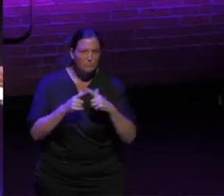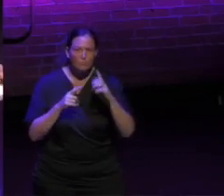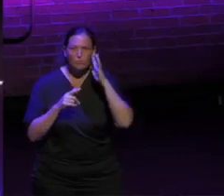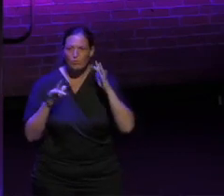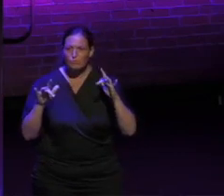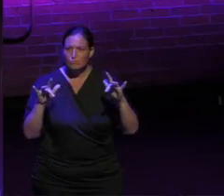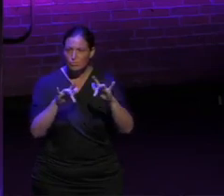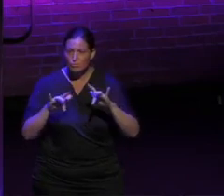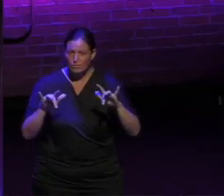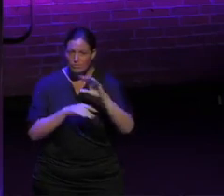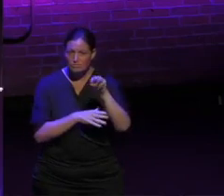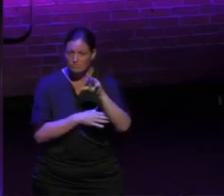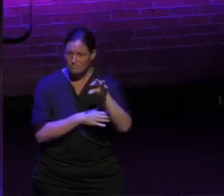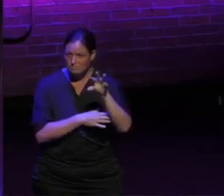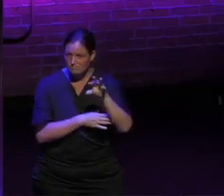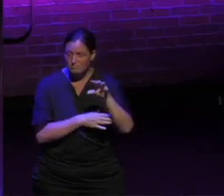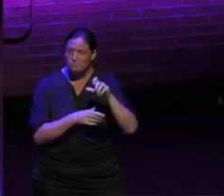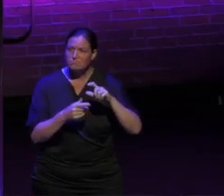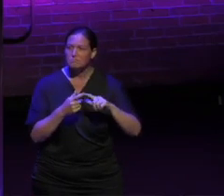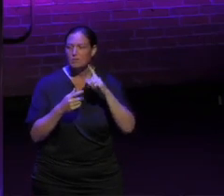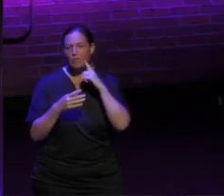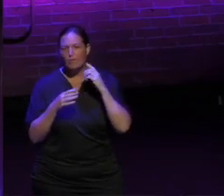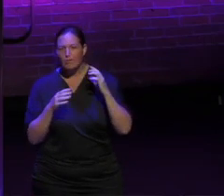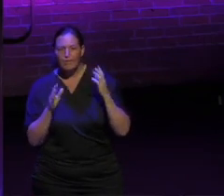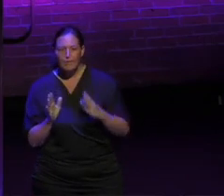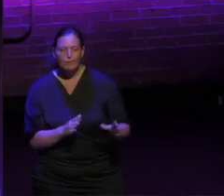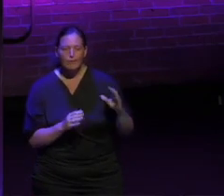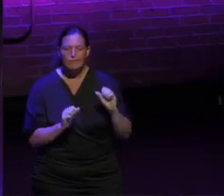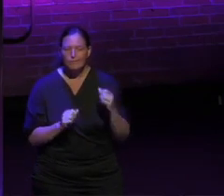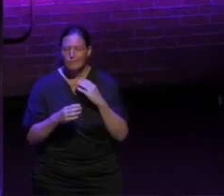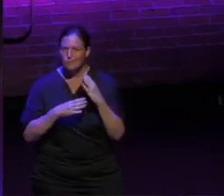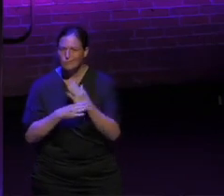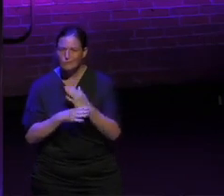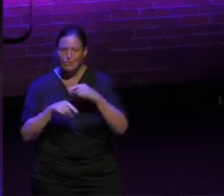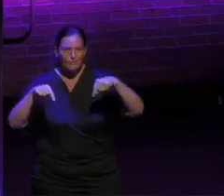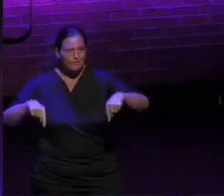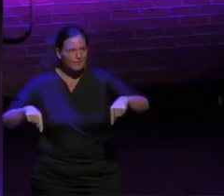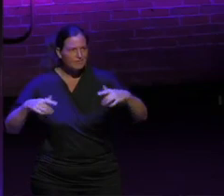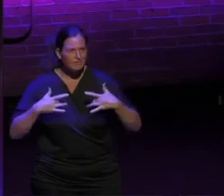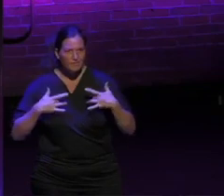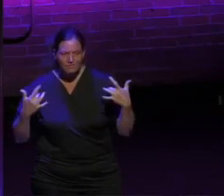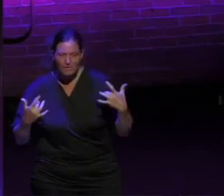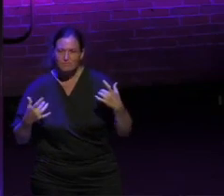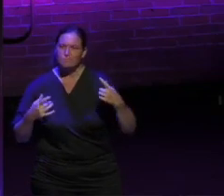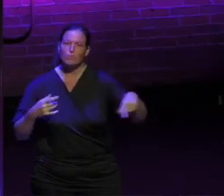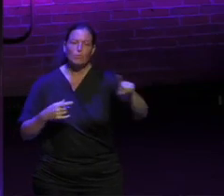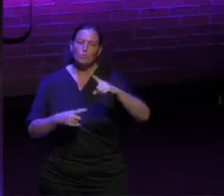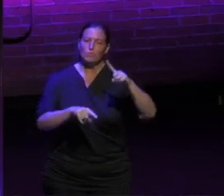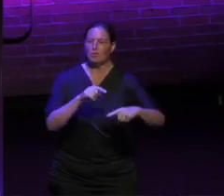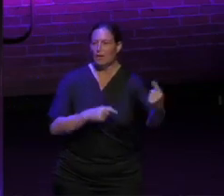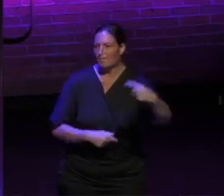this. The plan is to be able to share this recording and this forum with folks that aren't able to make it in person